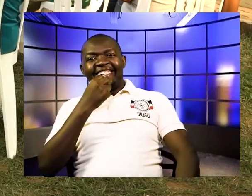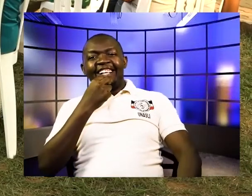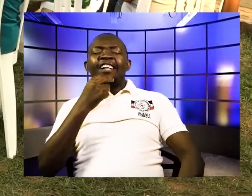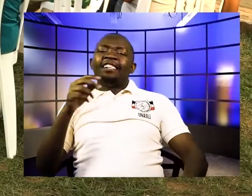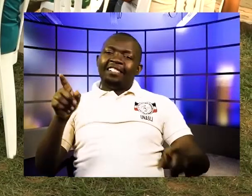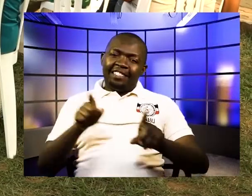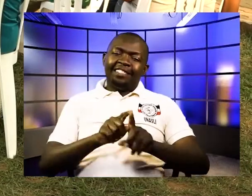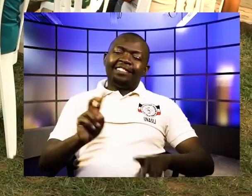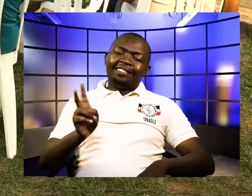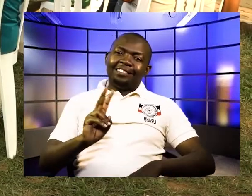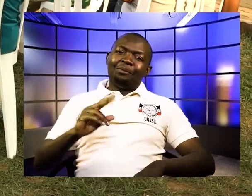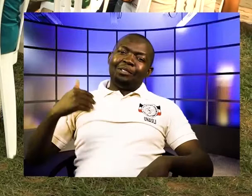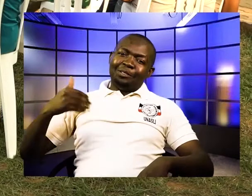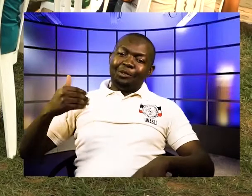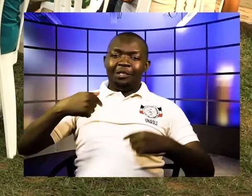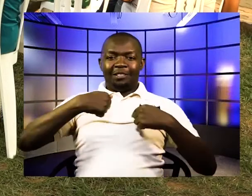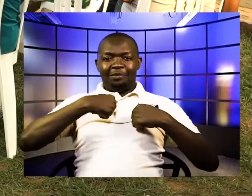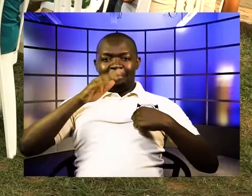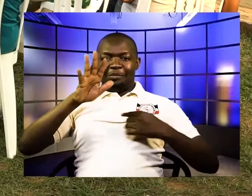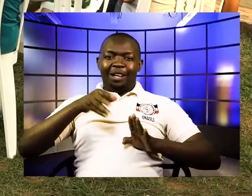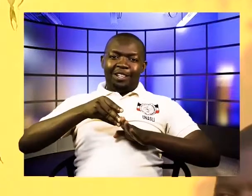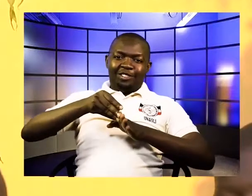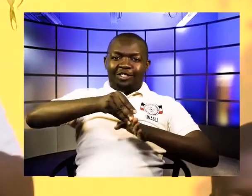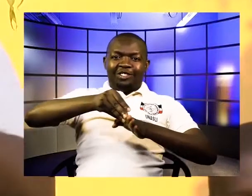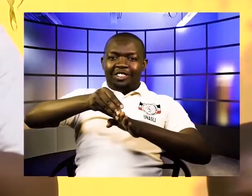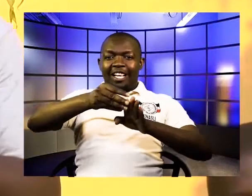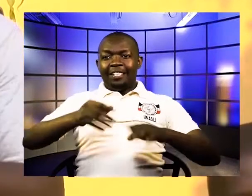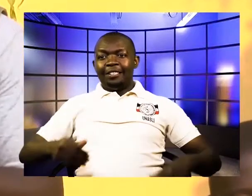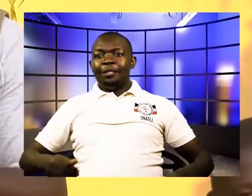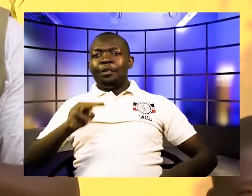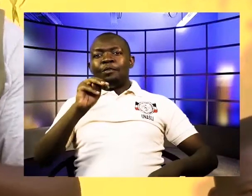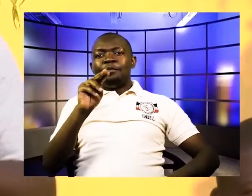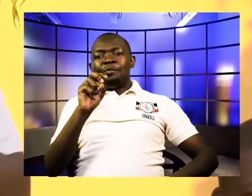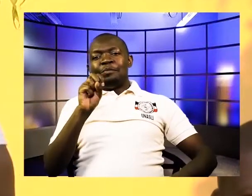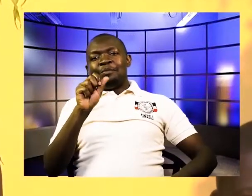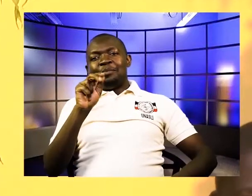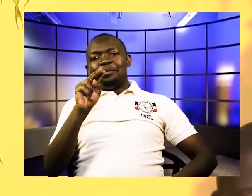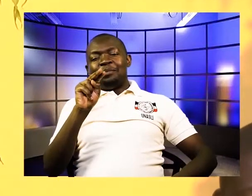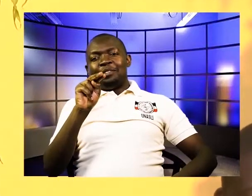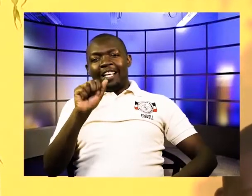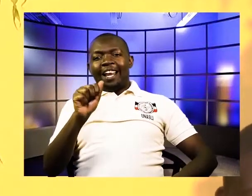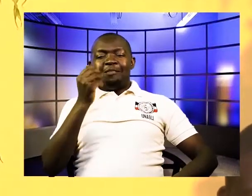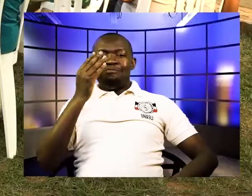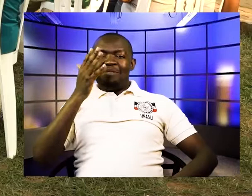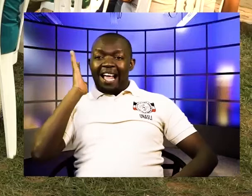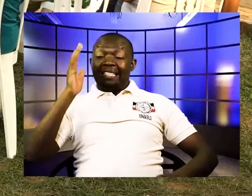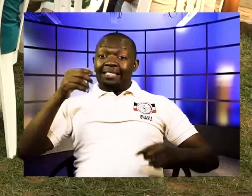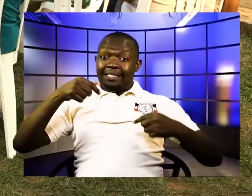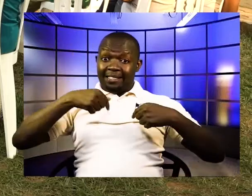Ngabulijo, I am your guide, Musa Nabright. My esteemed travelers, I hope you are enjoying